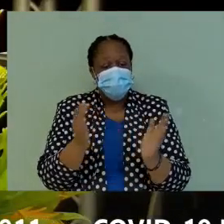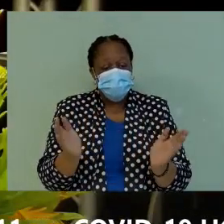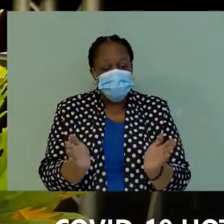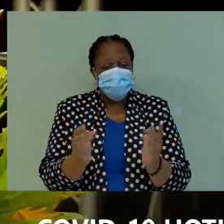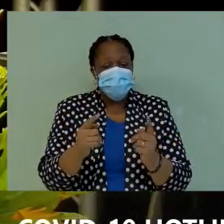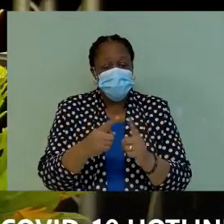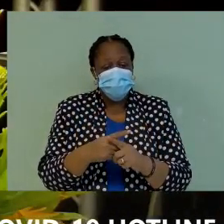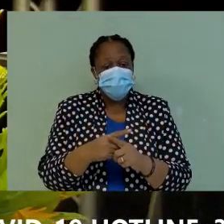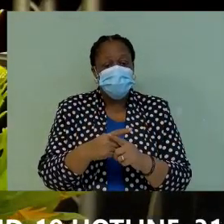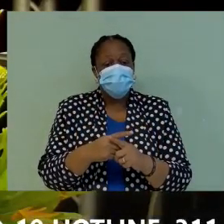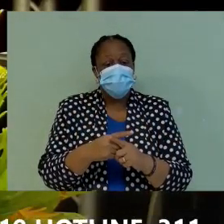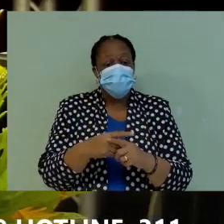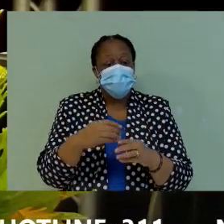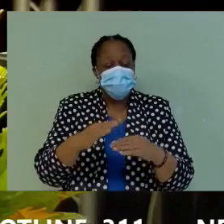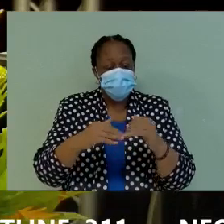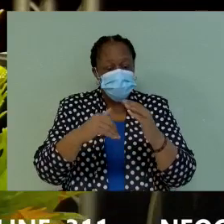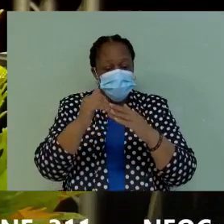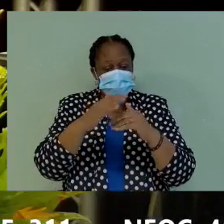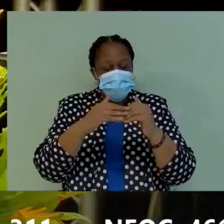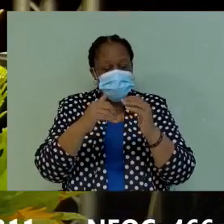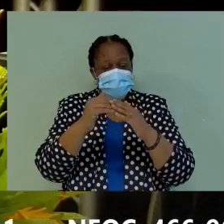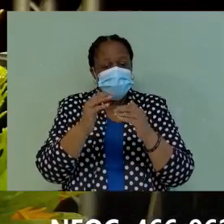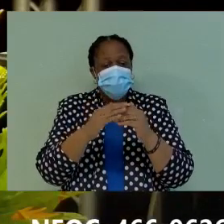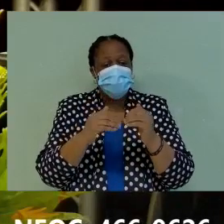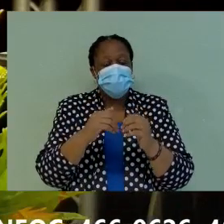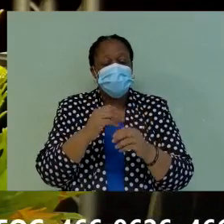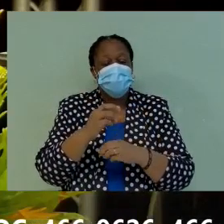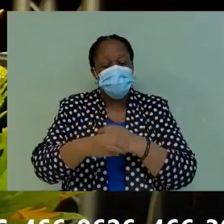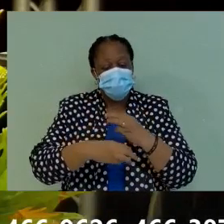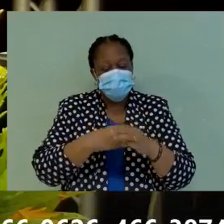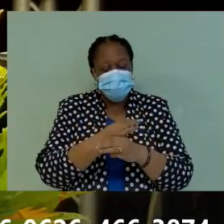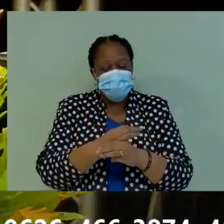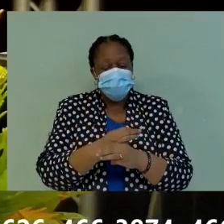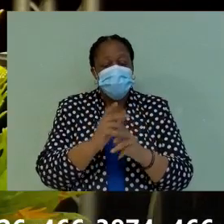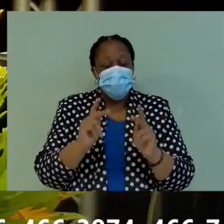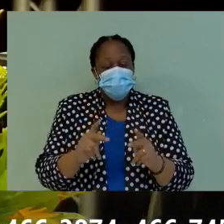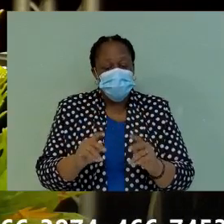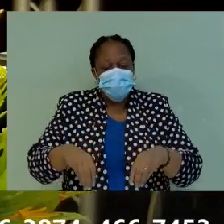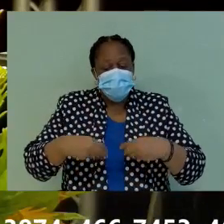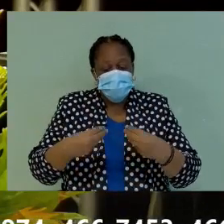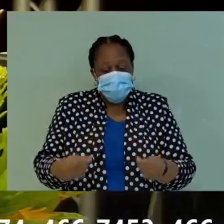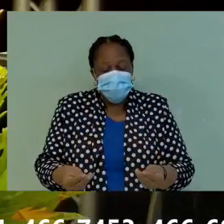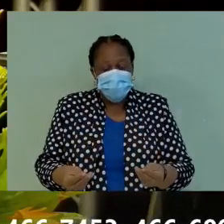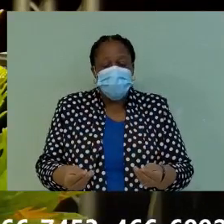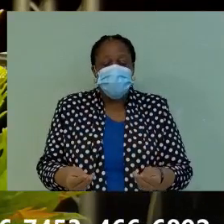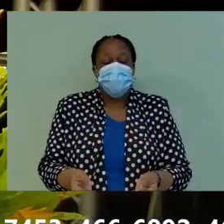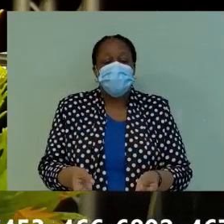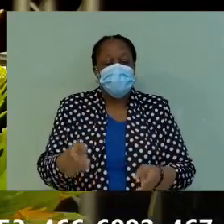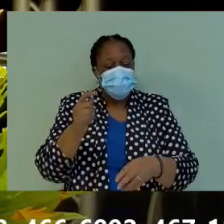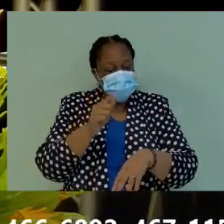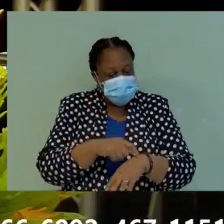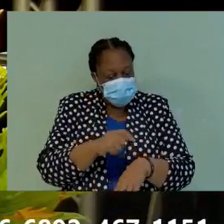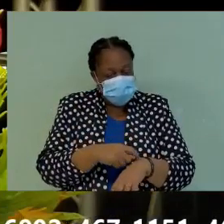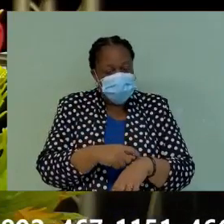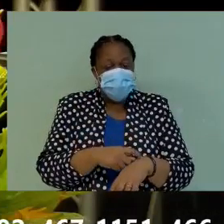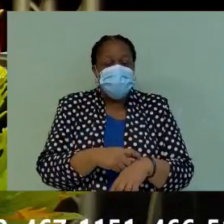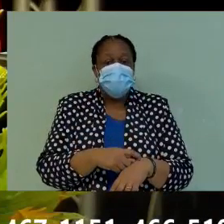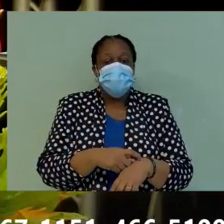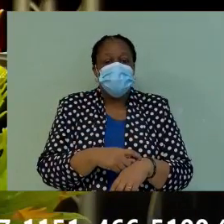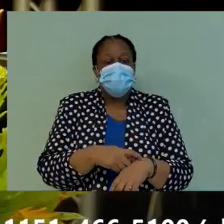of their time, their energy, their talent, and their treasure. At